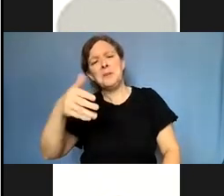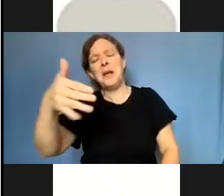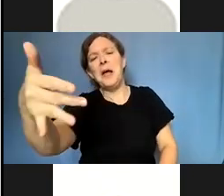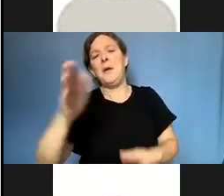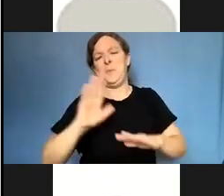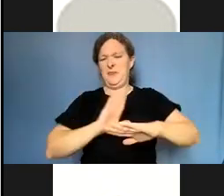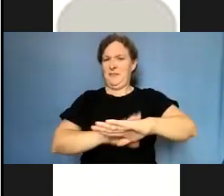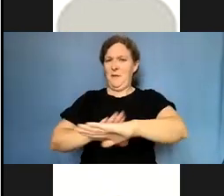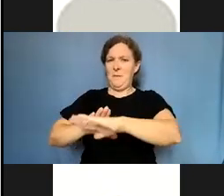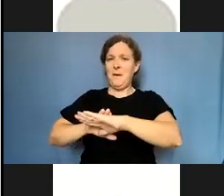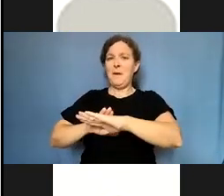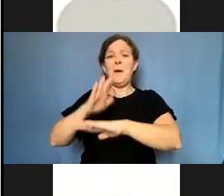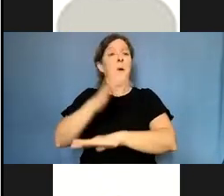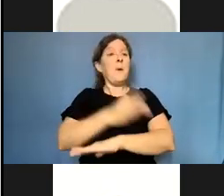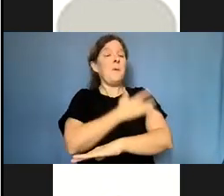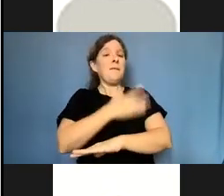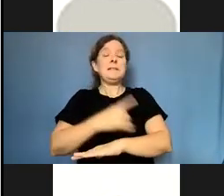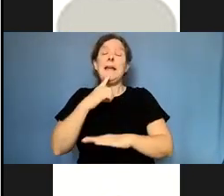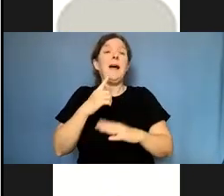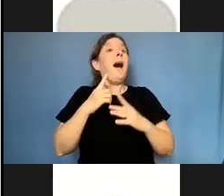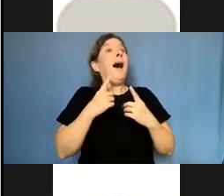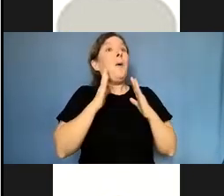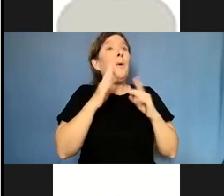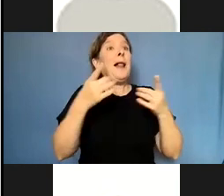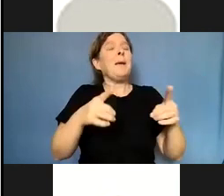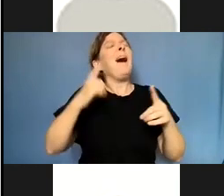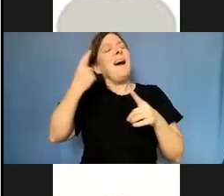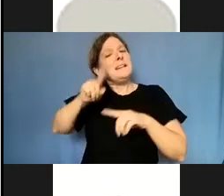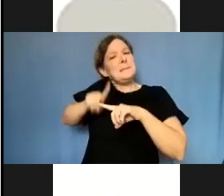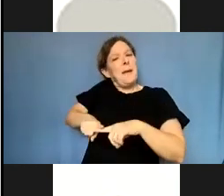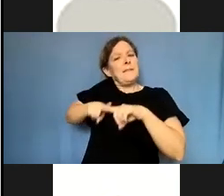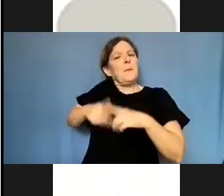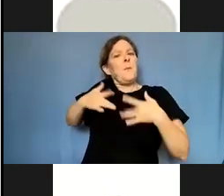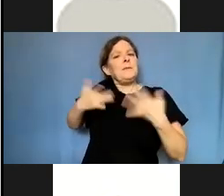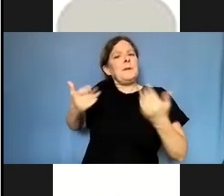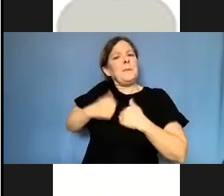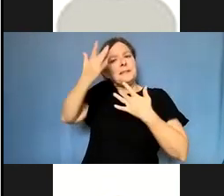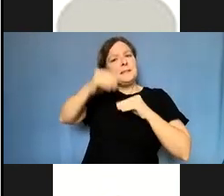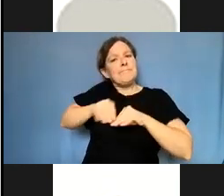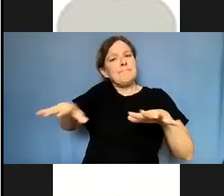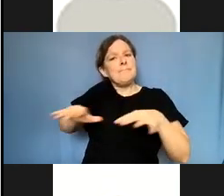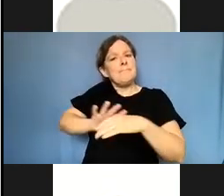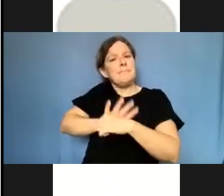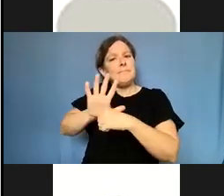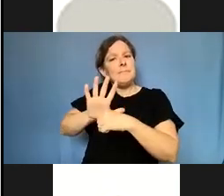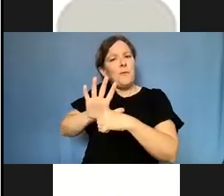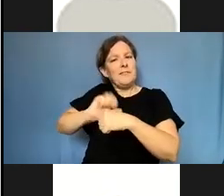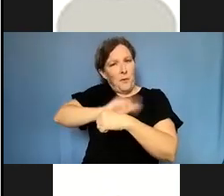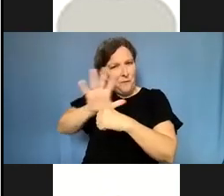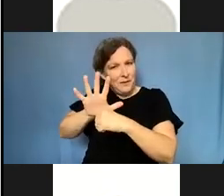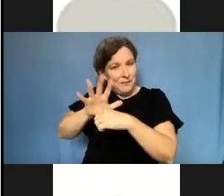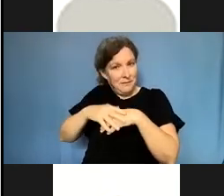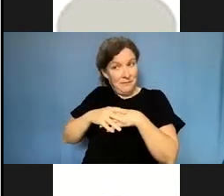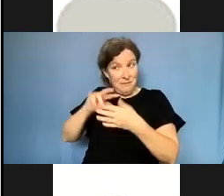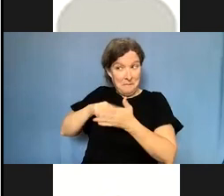that the province says that this all depends on the state of the pandemic at that time. Does the data support